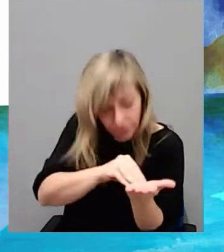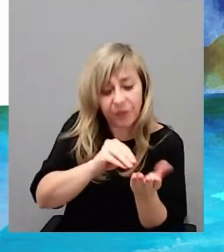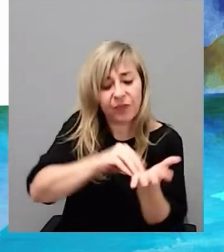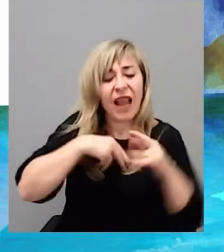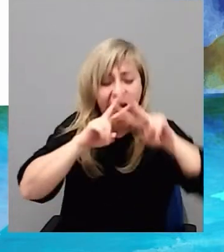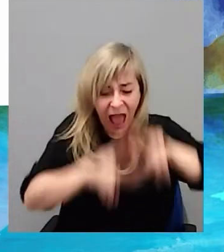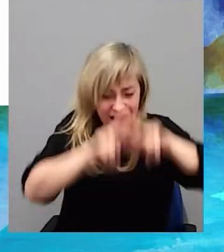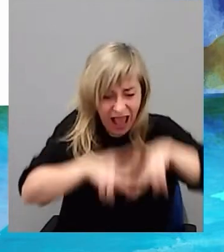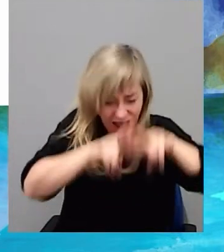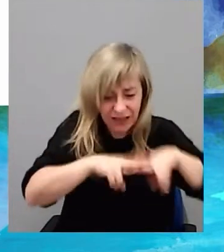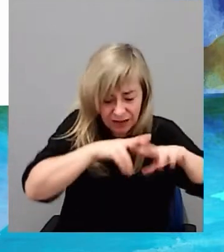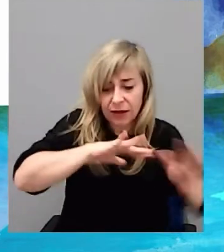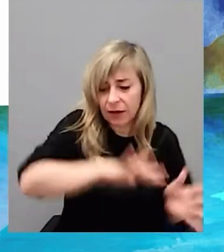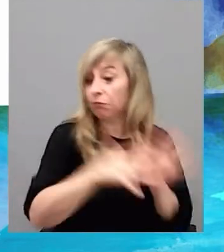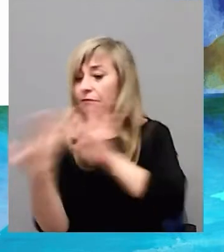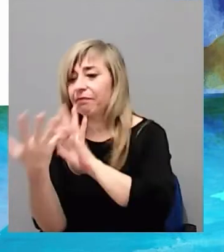we